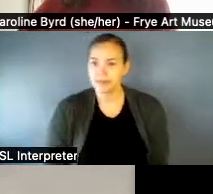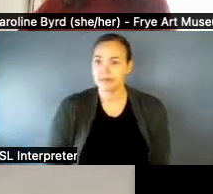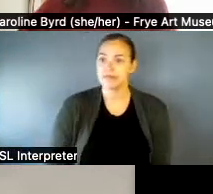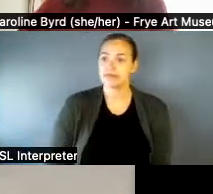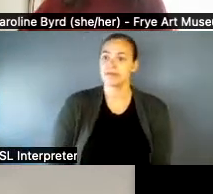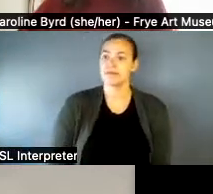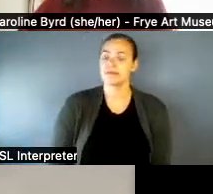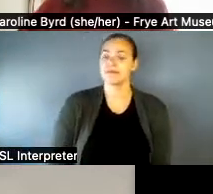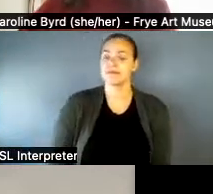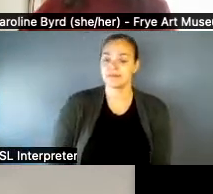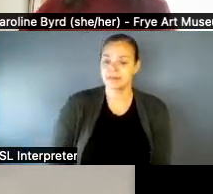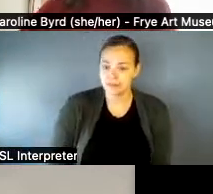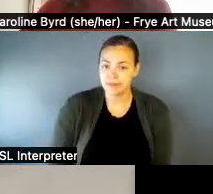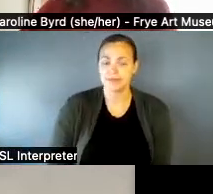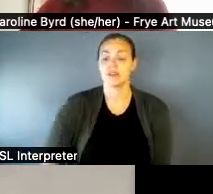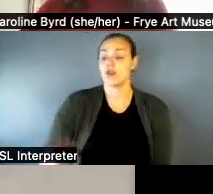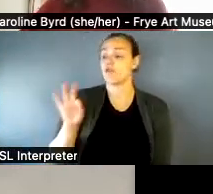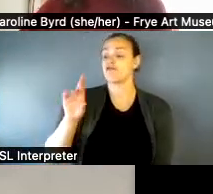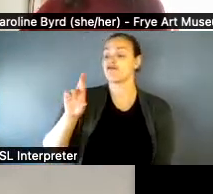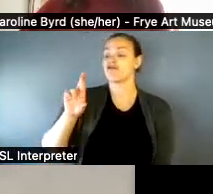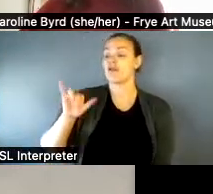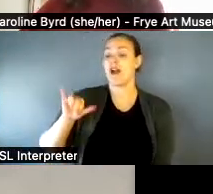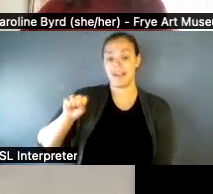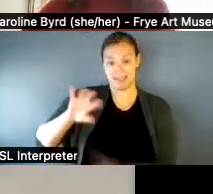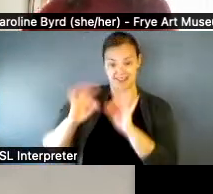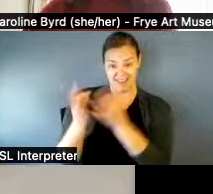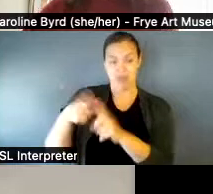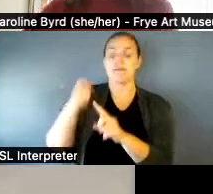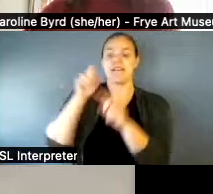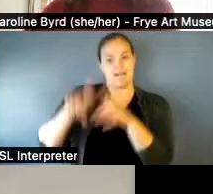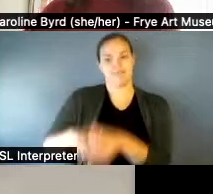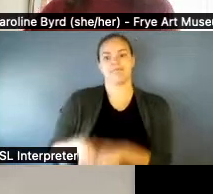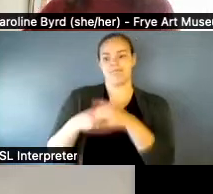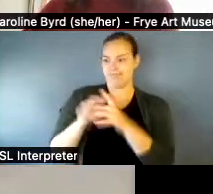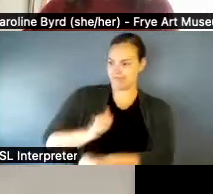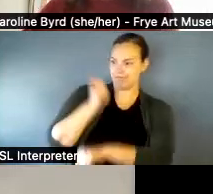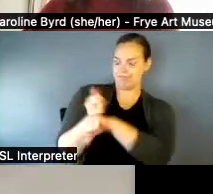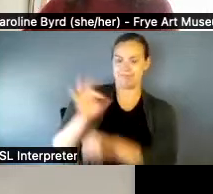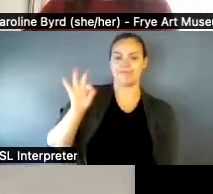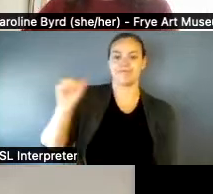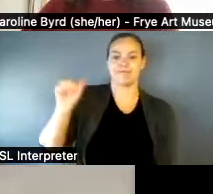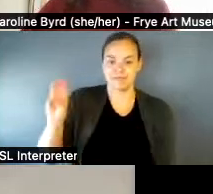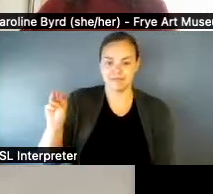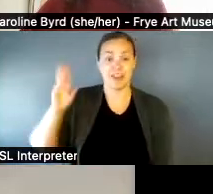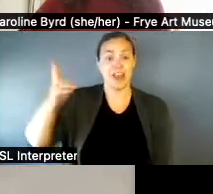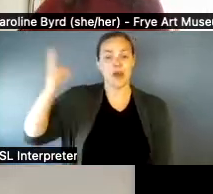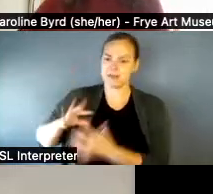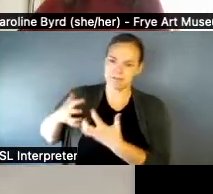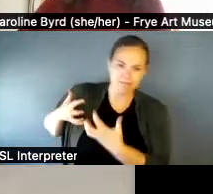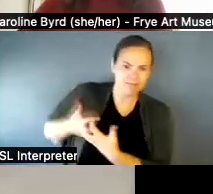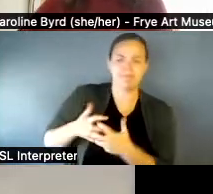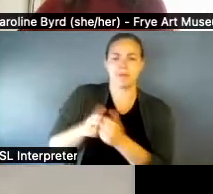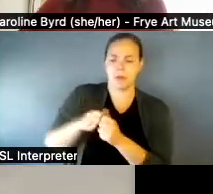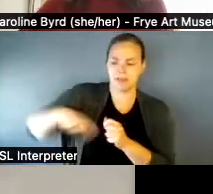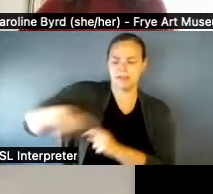who started the Frye Art Museum, their history is closely wrapped with the city of Seattle as well. Settling in